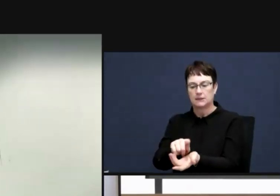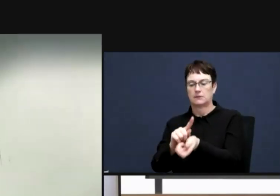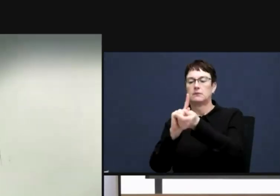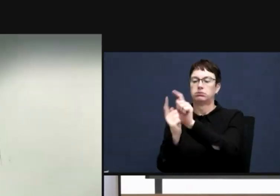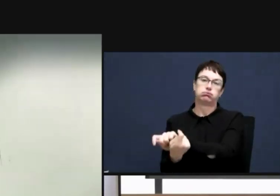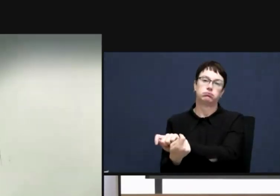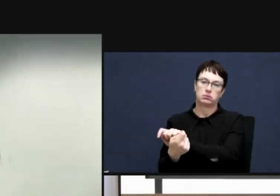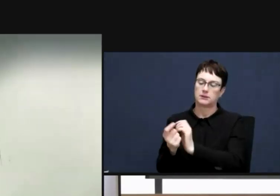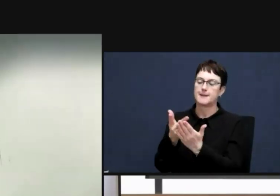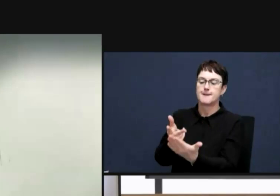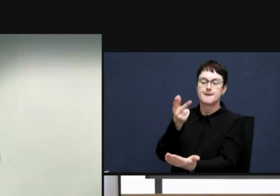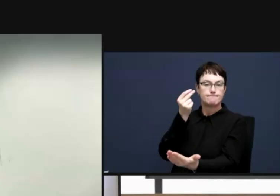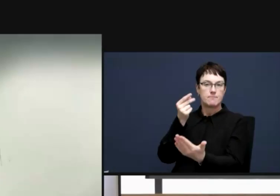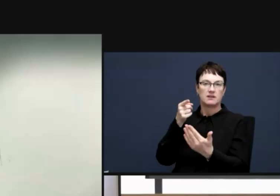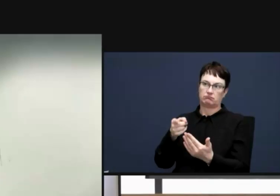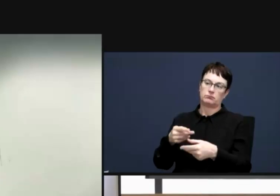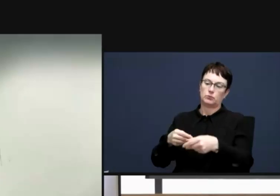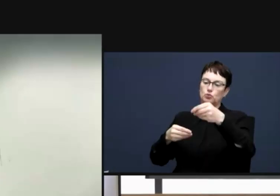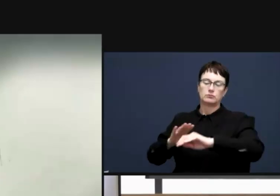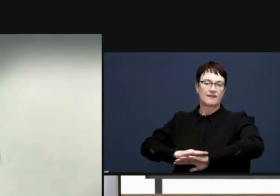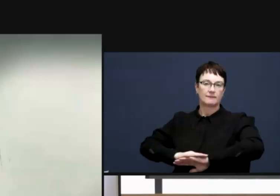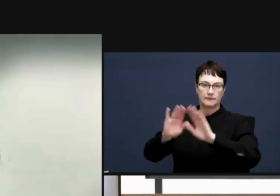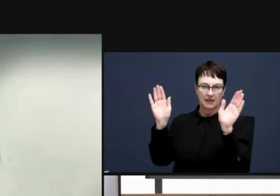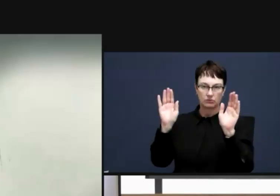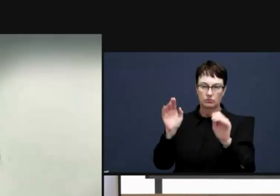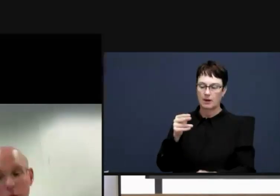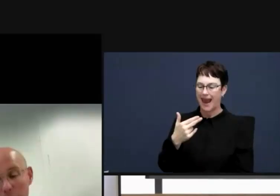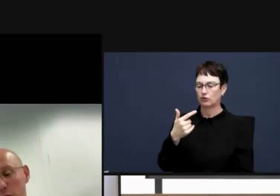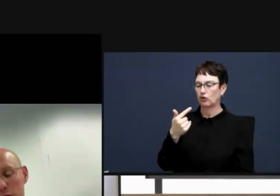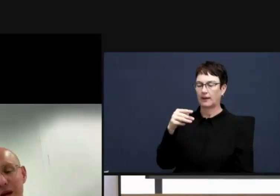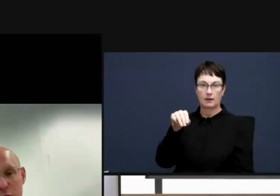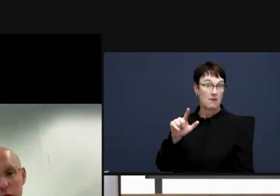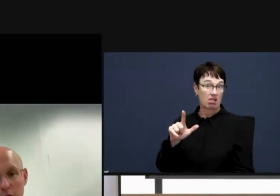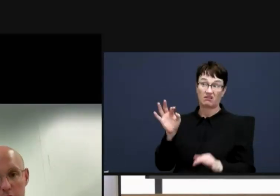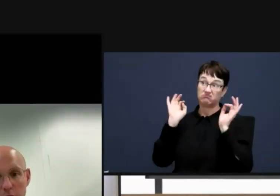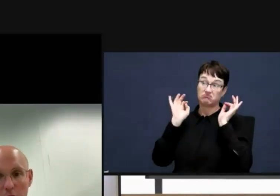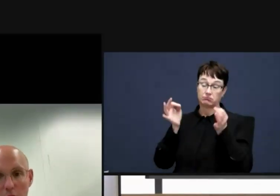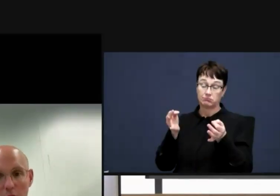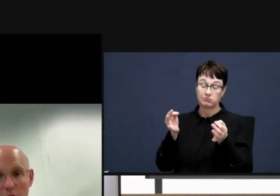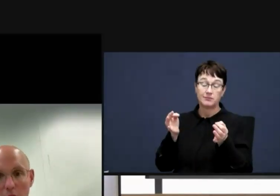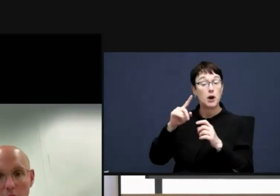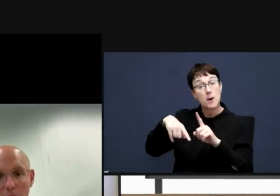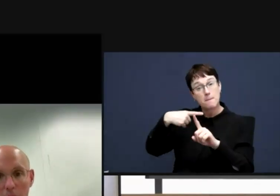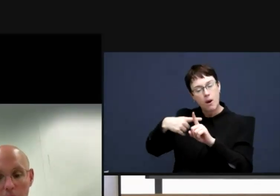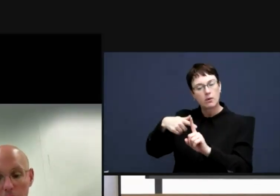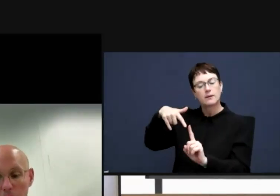finalize the documents and have the perfect HTML. In the background, we also make sure that it's